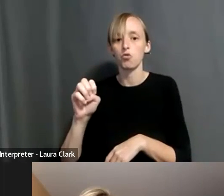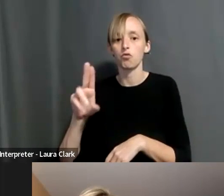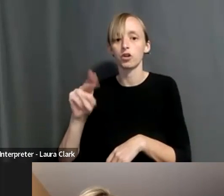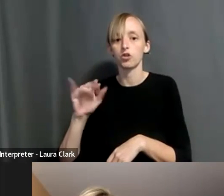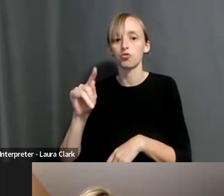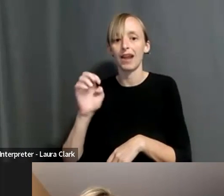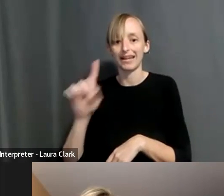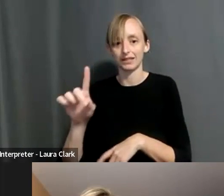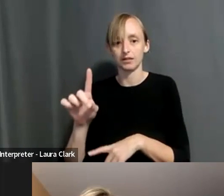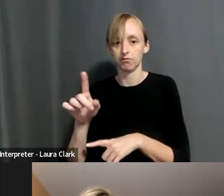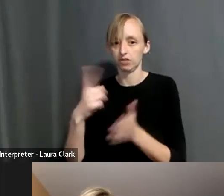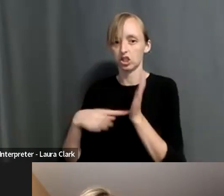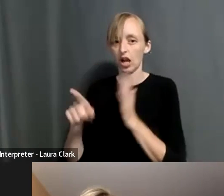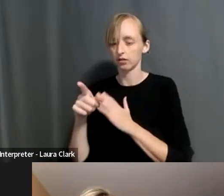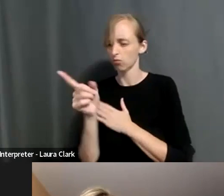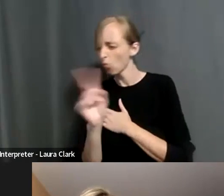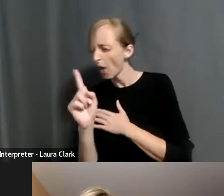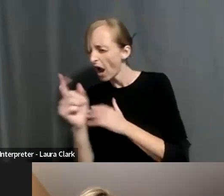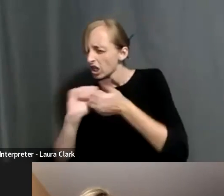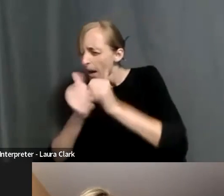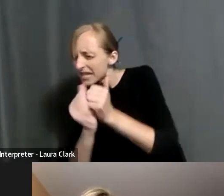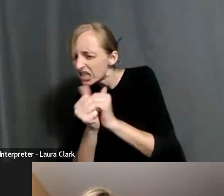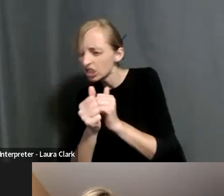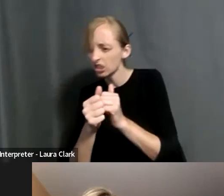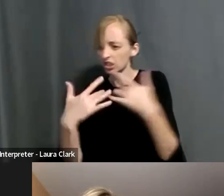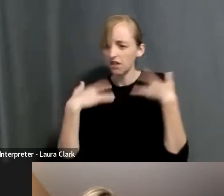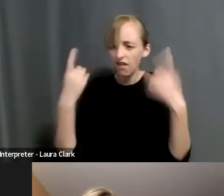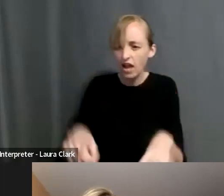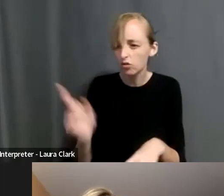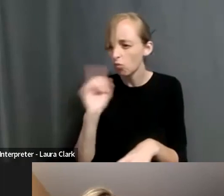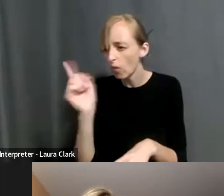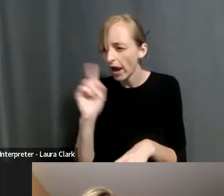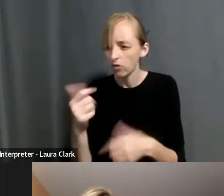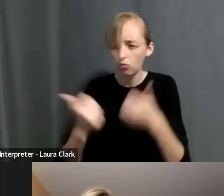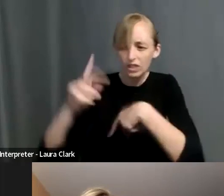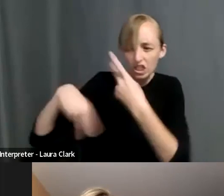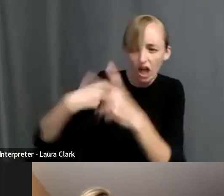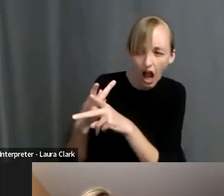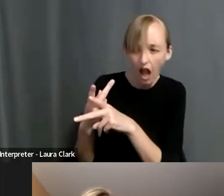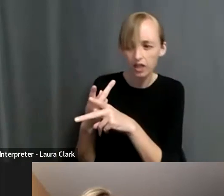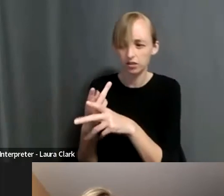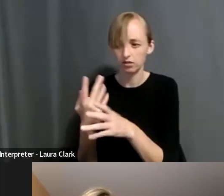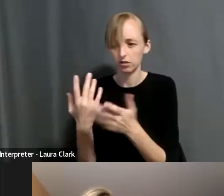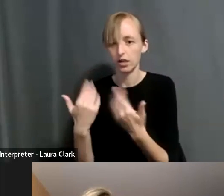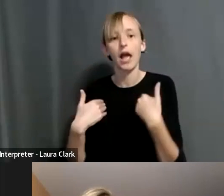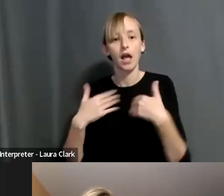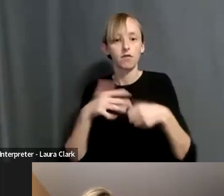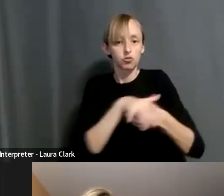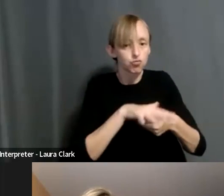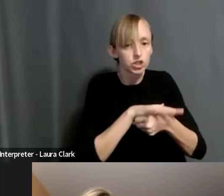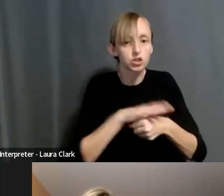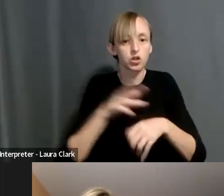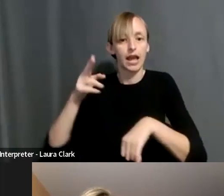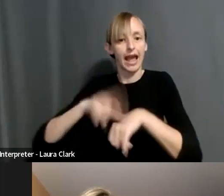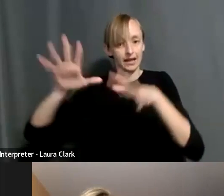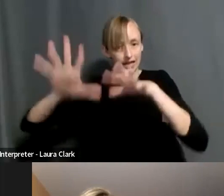those resources to reference as to what is being hosted around the country. There are definitely regional and national competitions in a